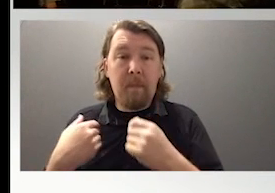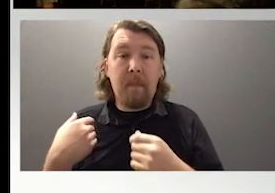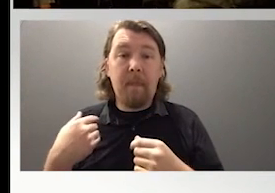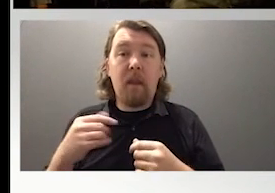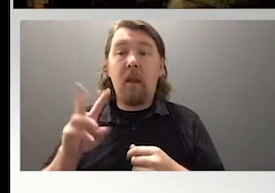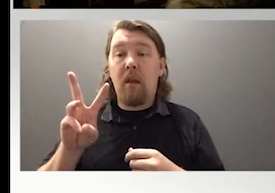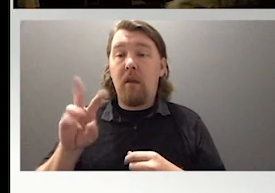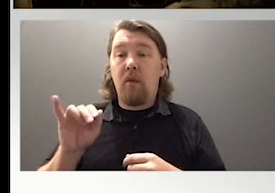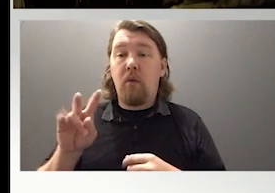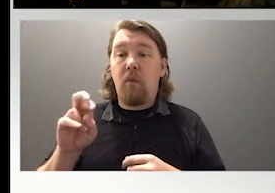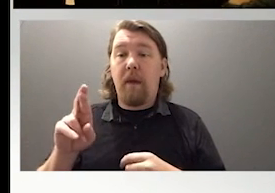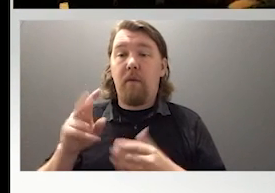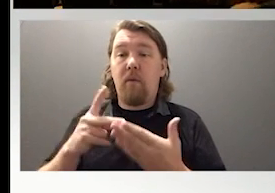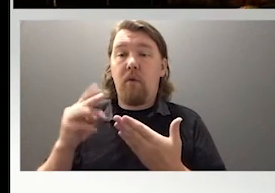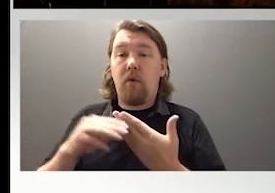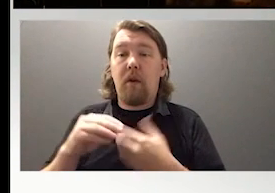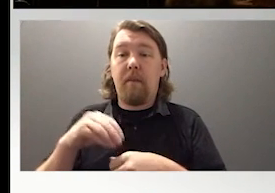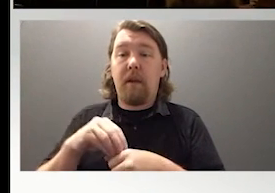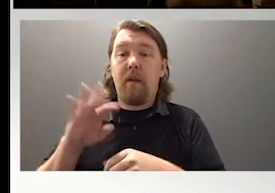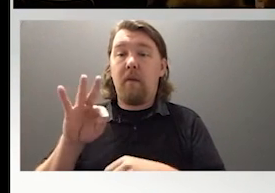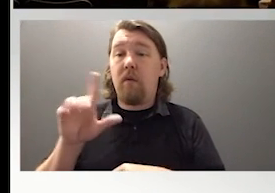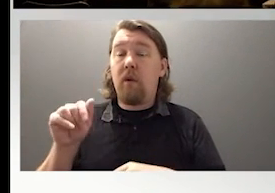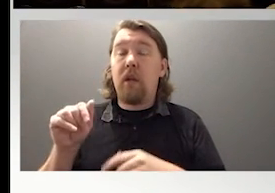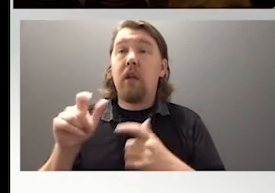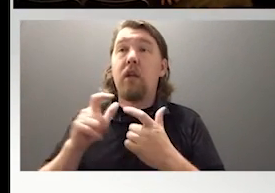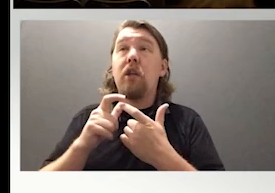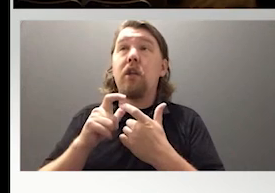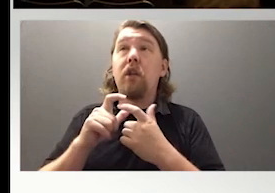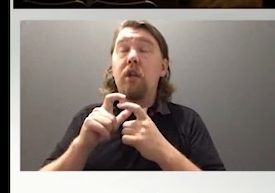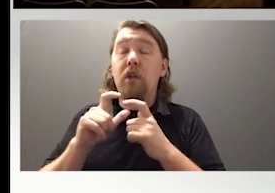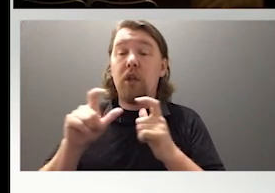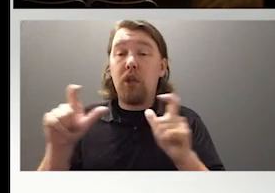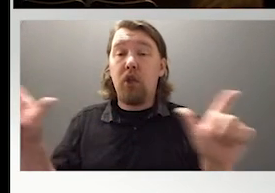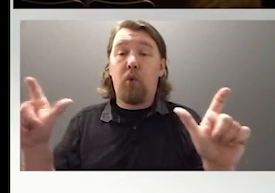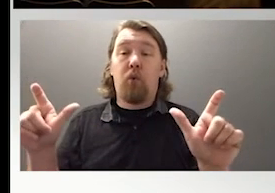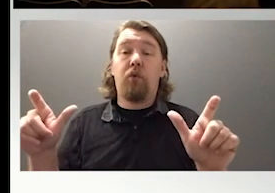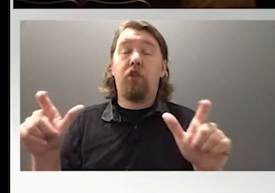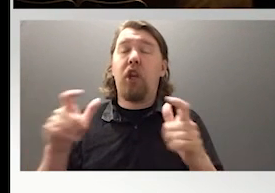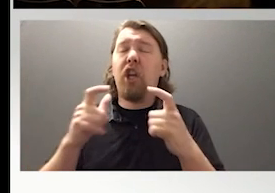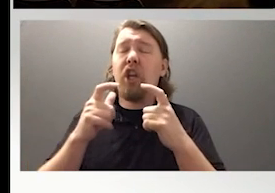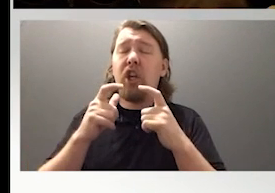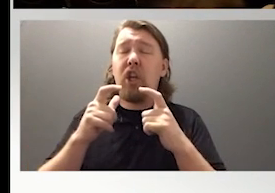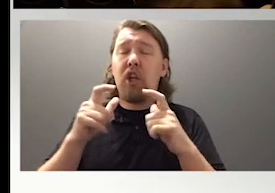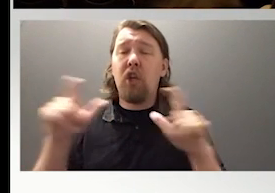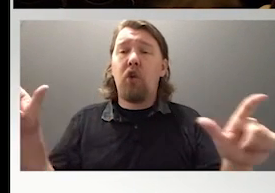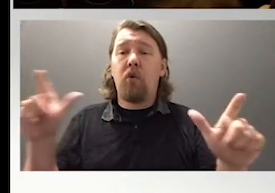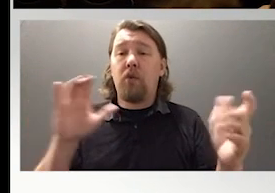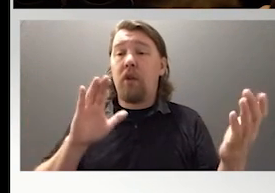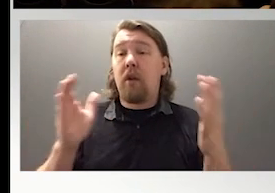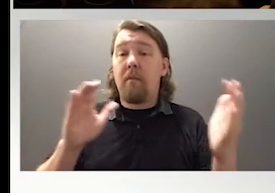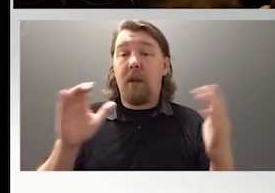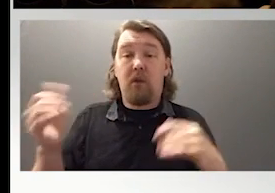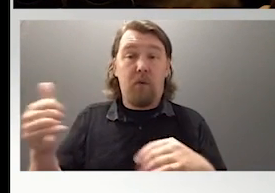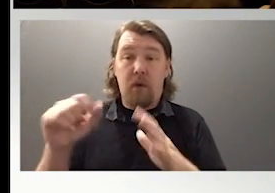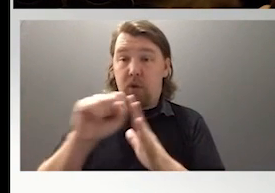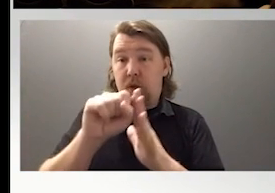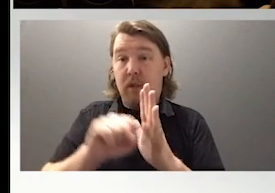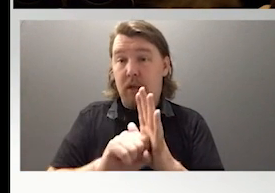the waiver program in Florida is very large. It's much larger than other programs in other